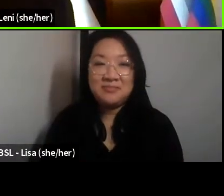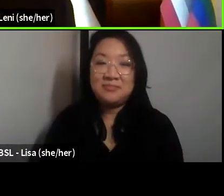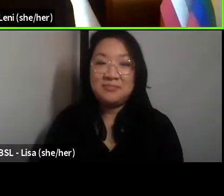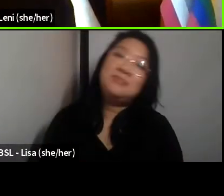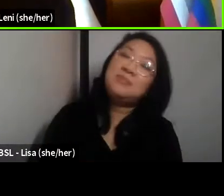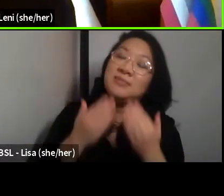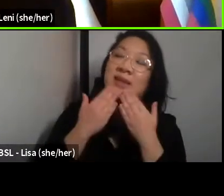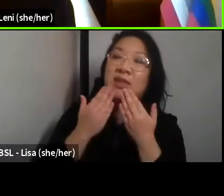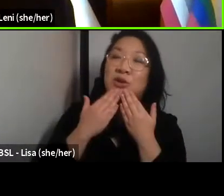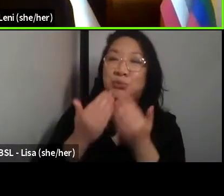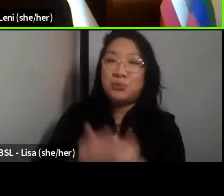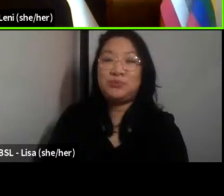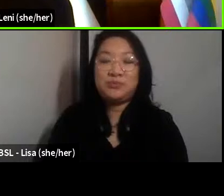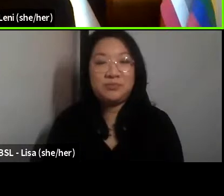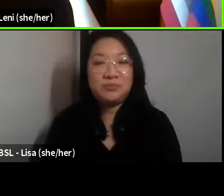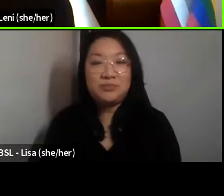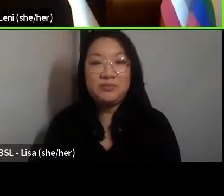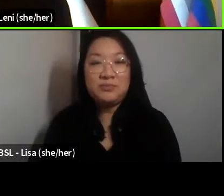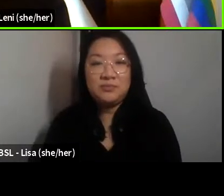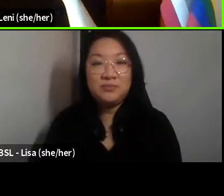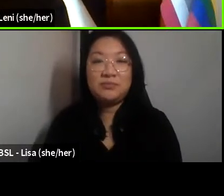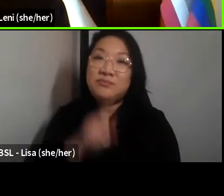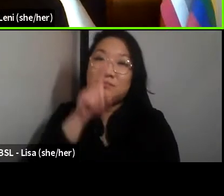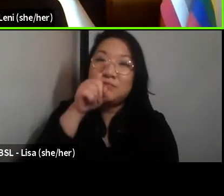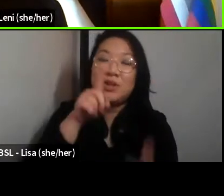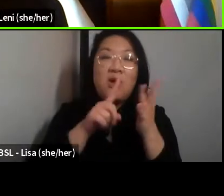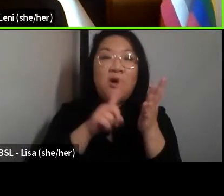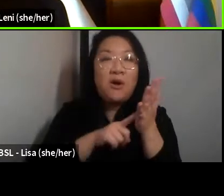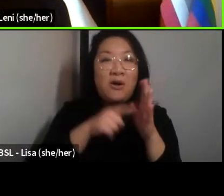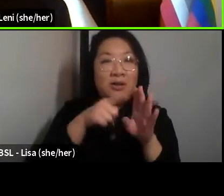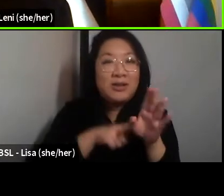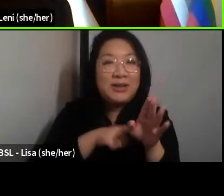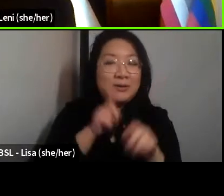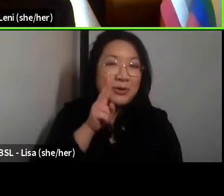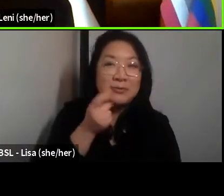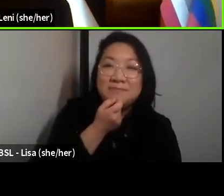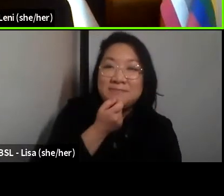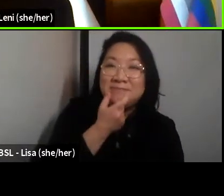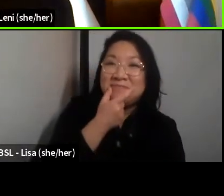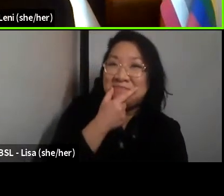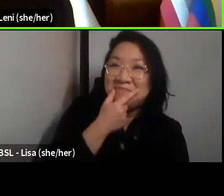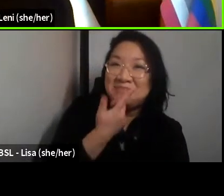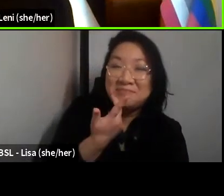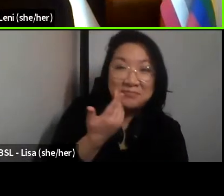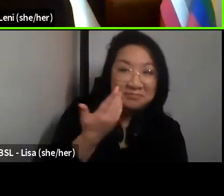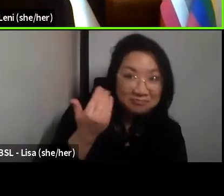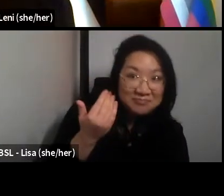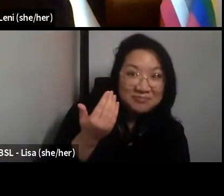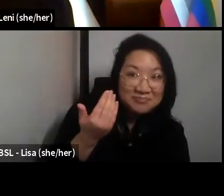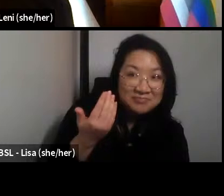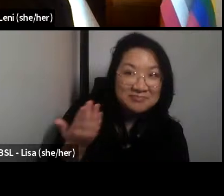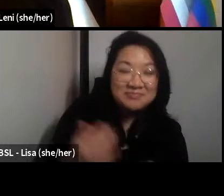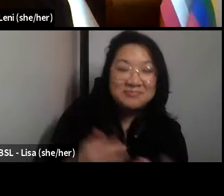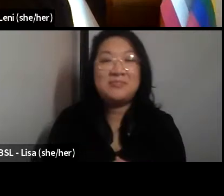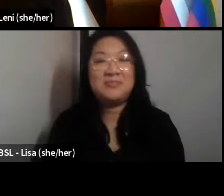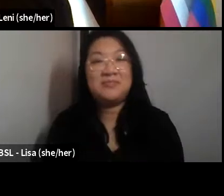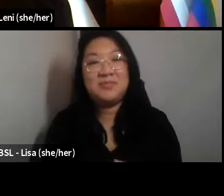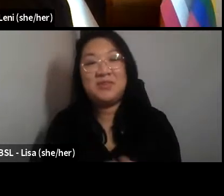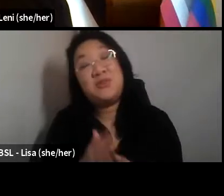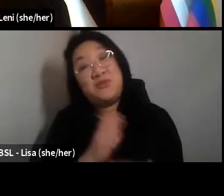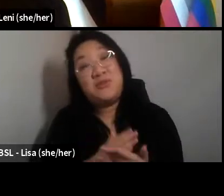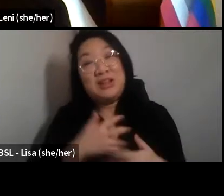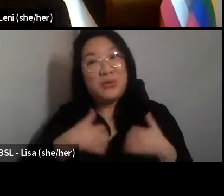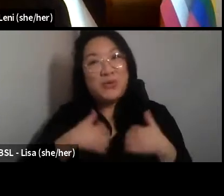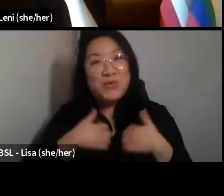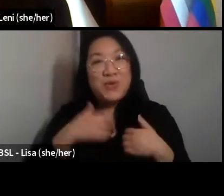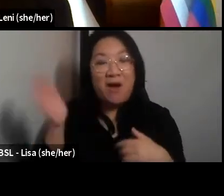Thanks so much, Yasmin. Ollie, I saw you smiling through that, and I wondered if you wanted to come in. So I'm just really interested in everybody